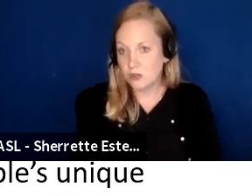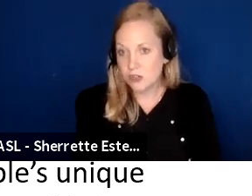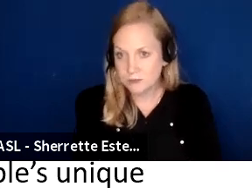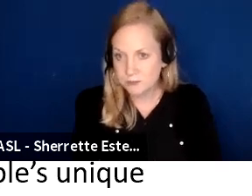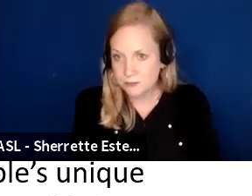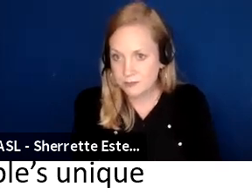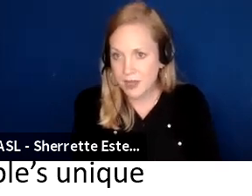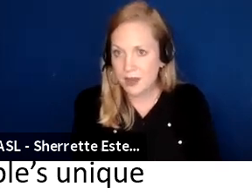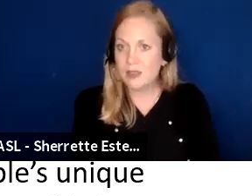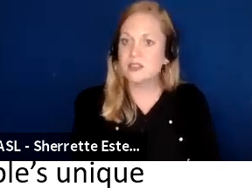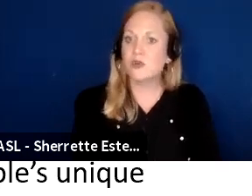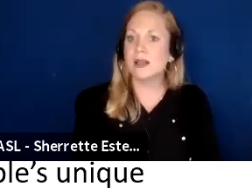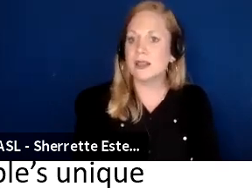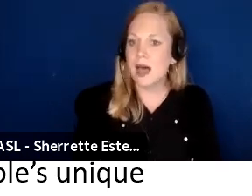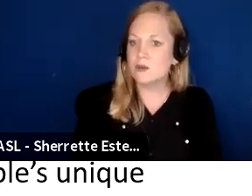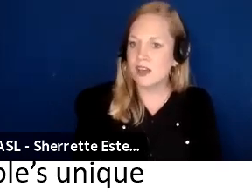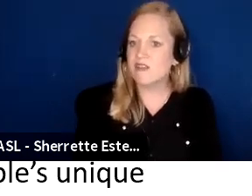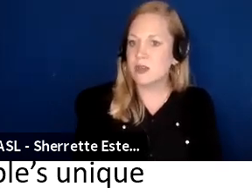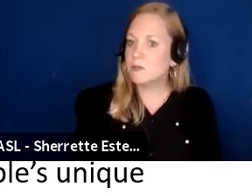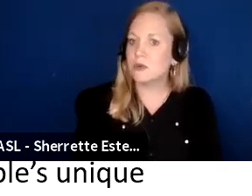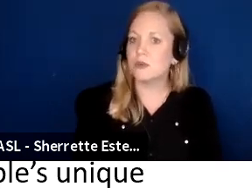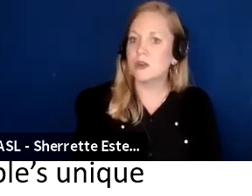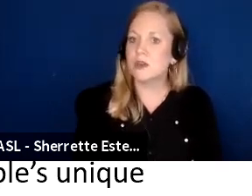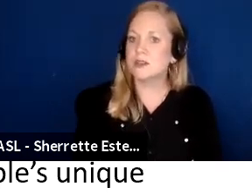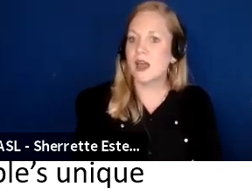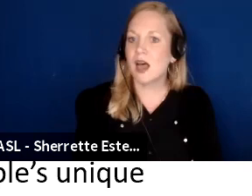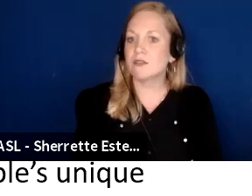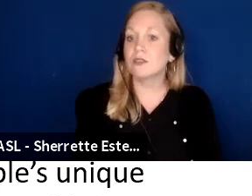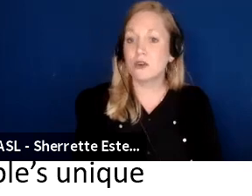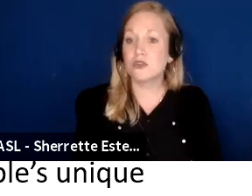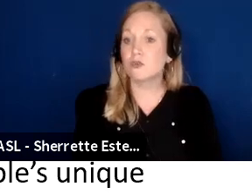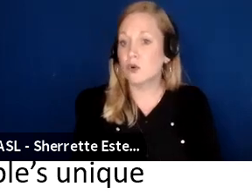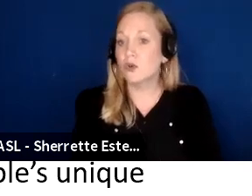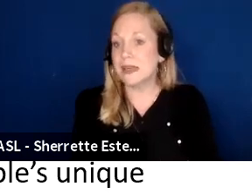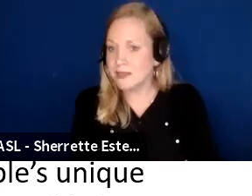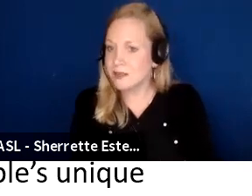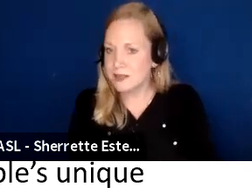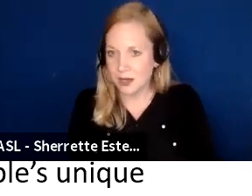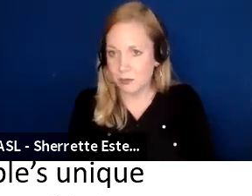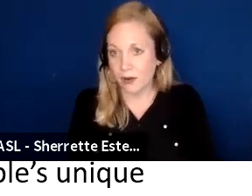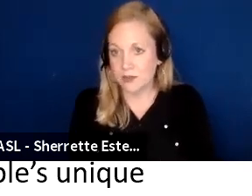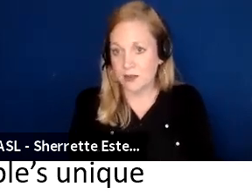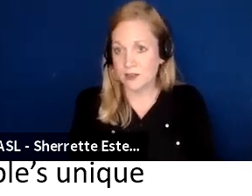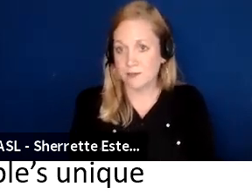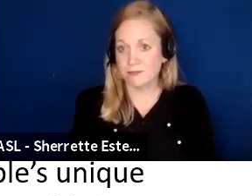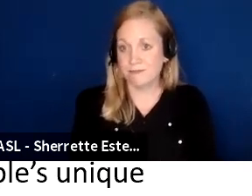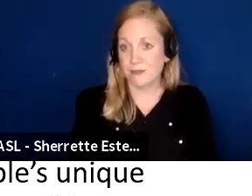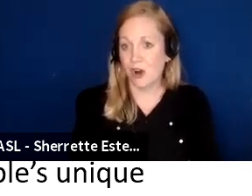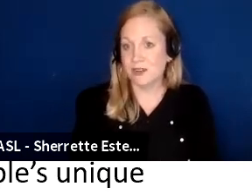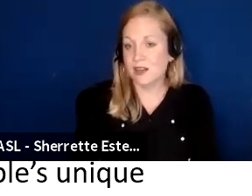our culture, and then to allow deaf people to have a larger role in the design